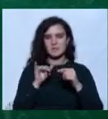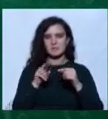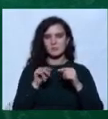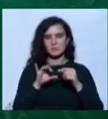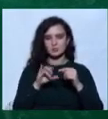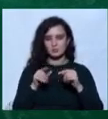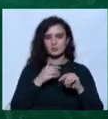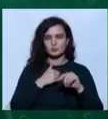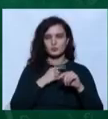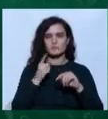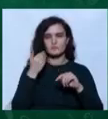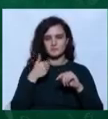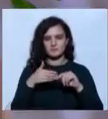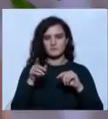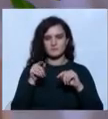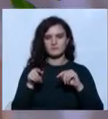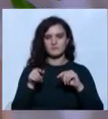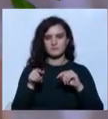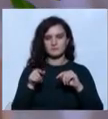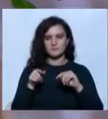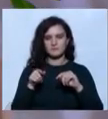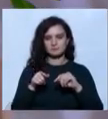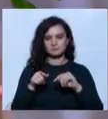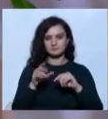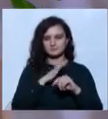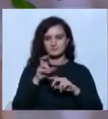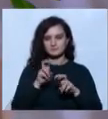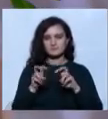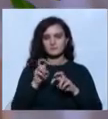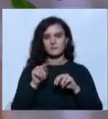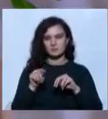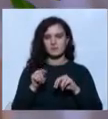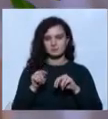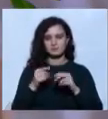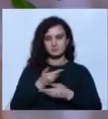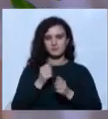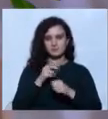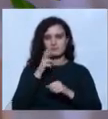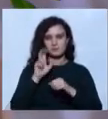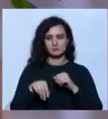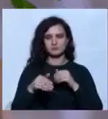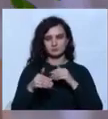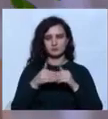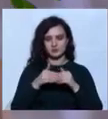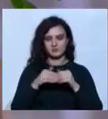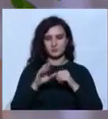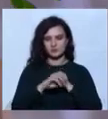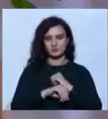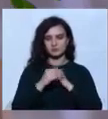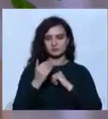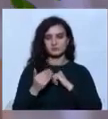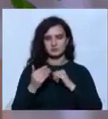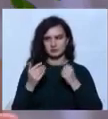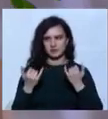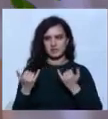He wants to go out to sea and he wants to hunt for treasure. So maybe life was a bit boring in the inn. He's a